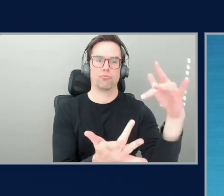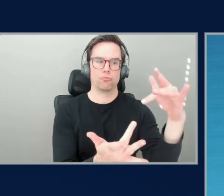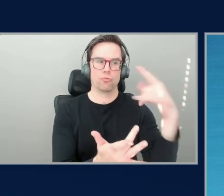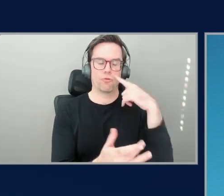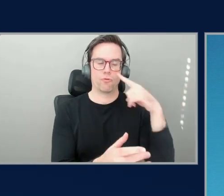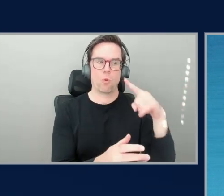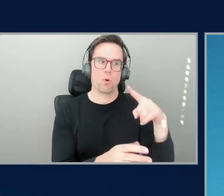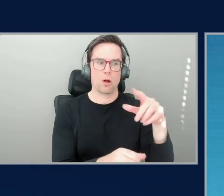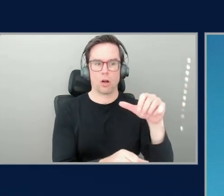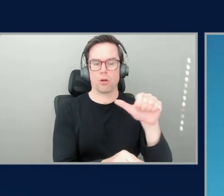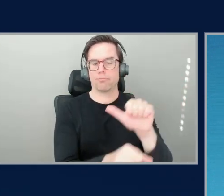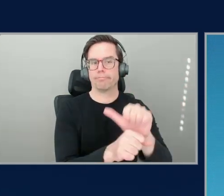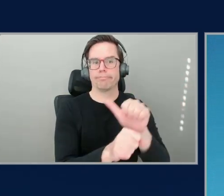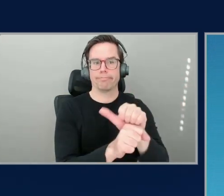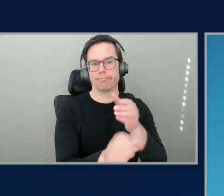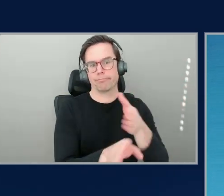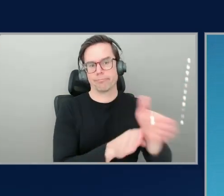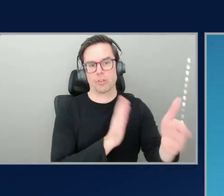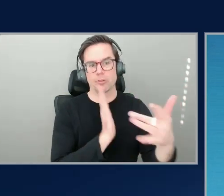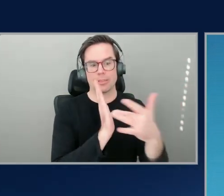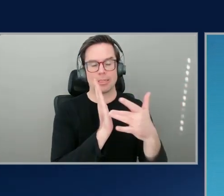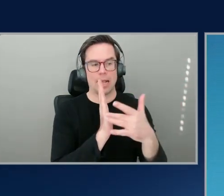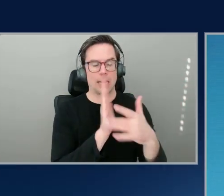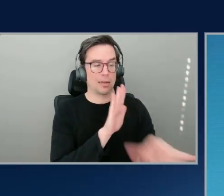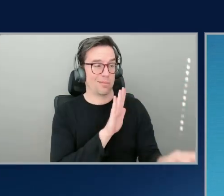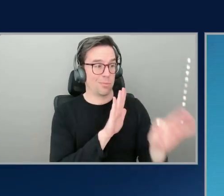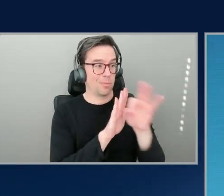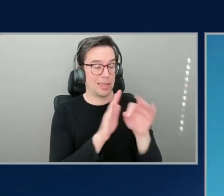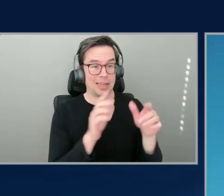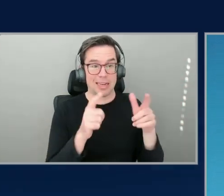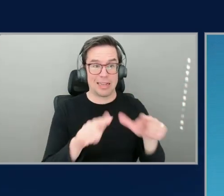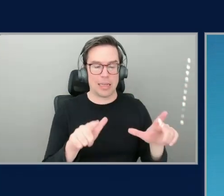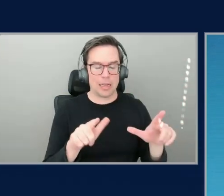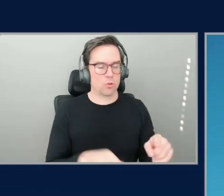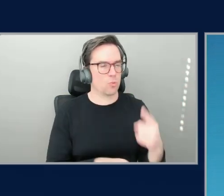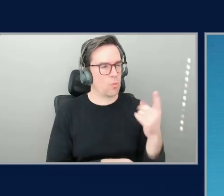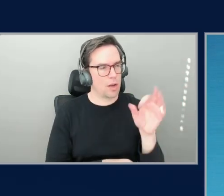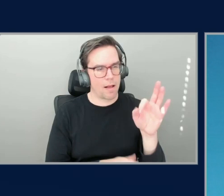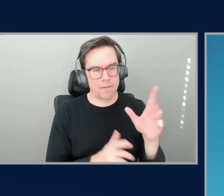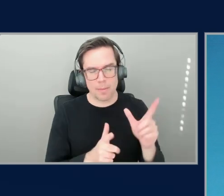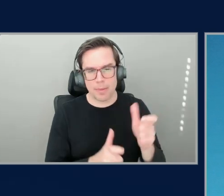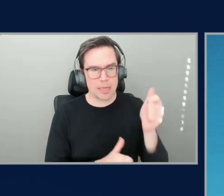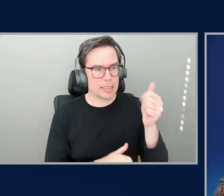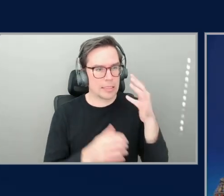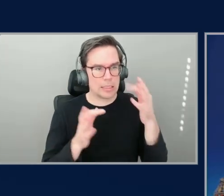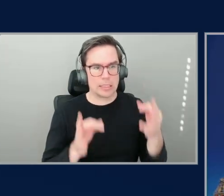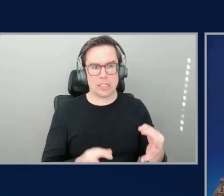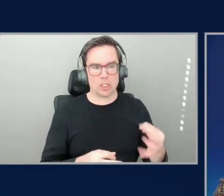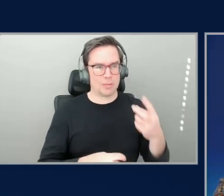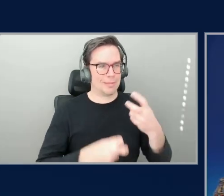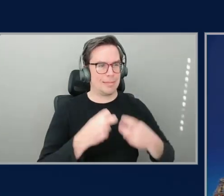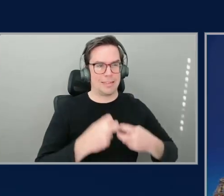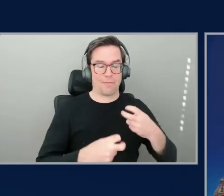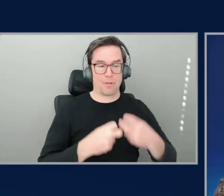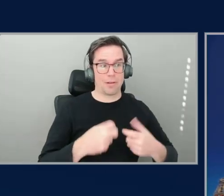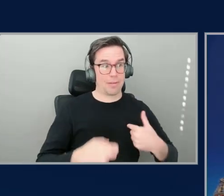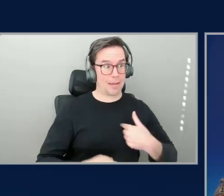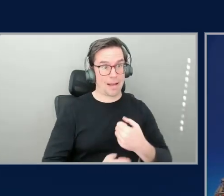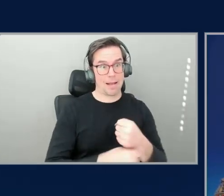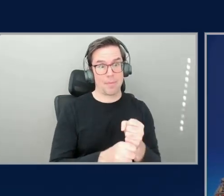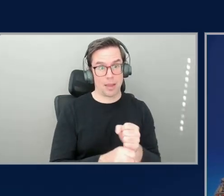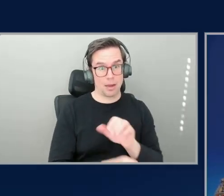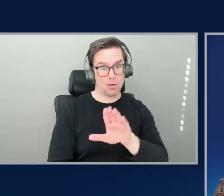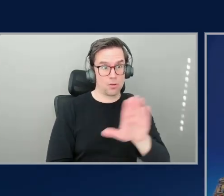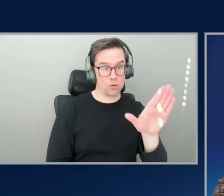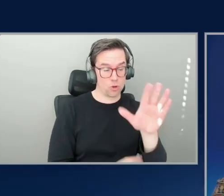most difficult things I started with, actually. In your journey, right, that you've taken with learning with